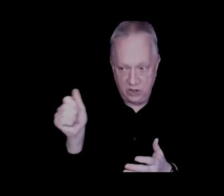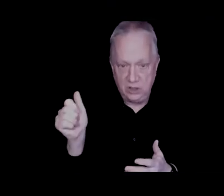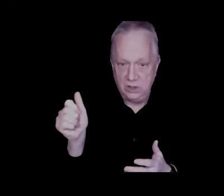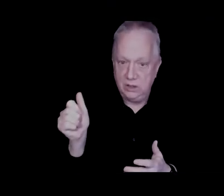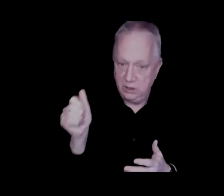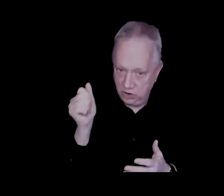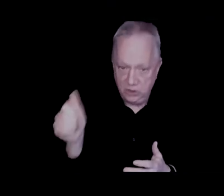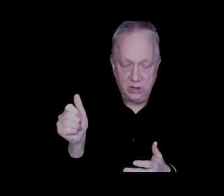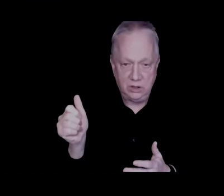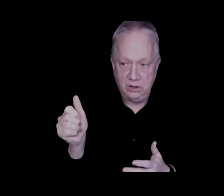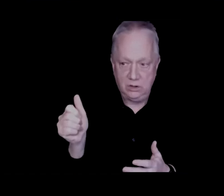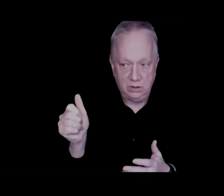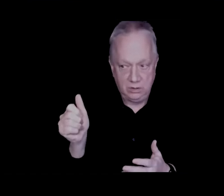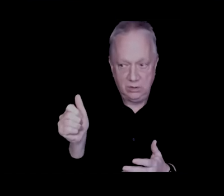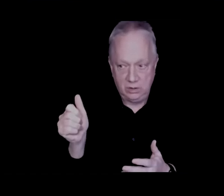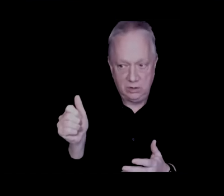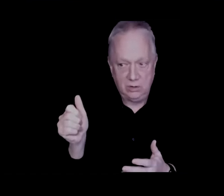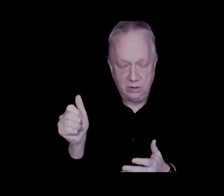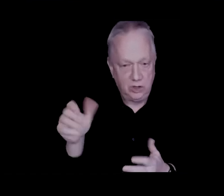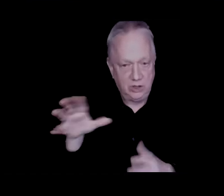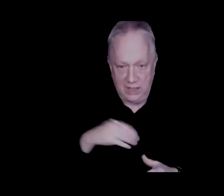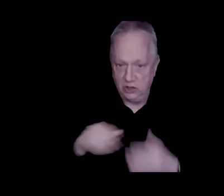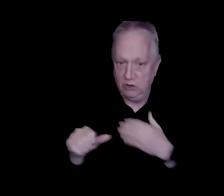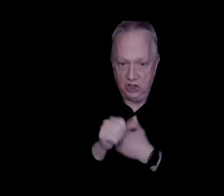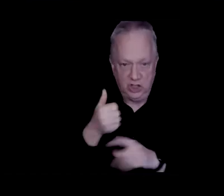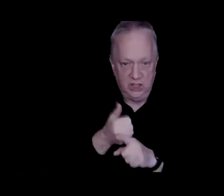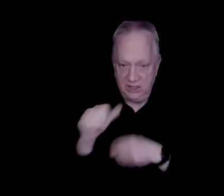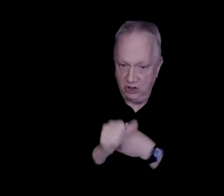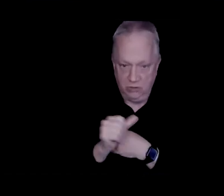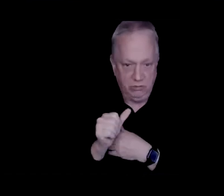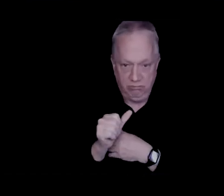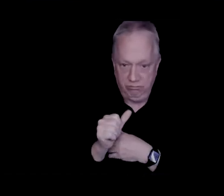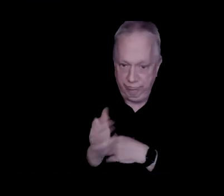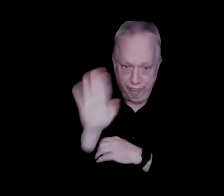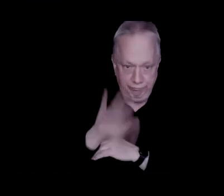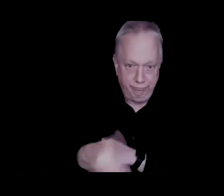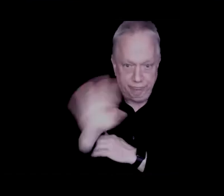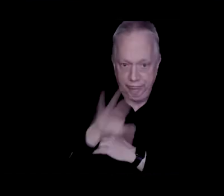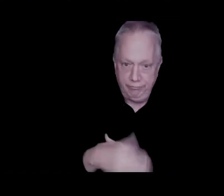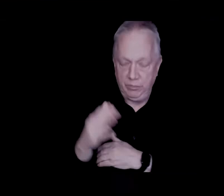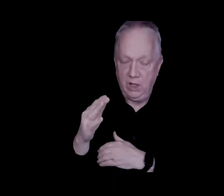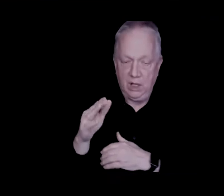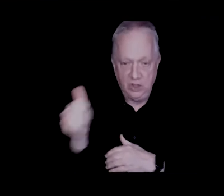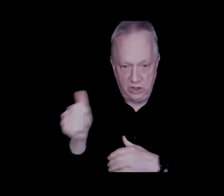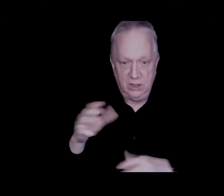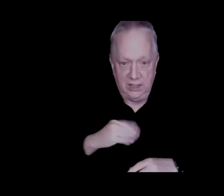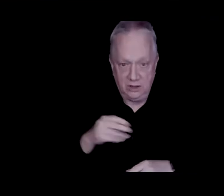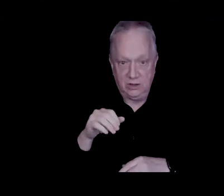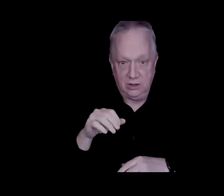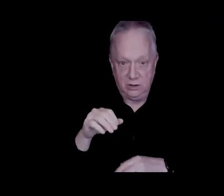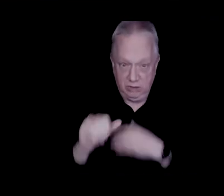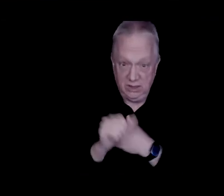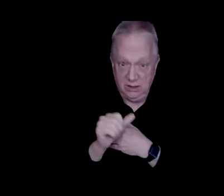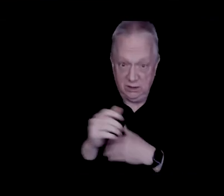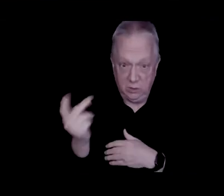she takes risks. I mean, she is in danger. She takes risks. And so when we